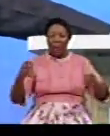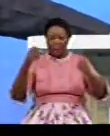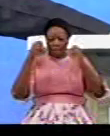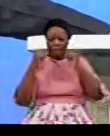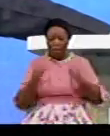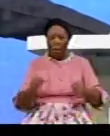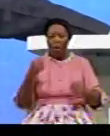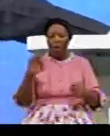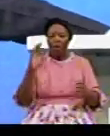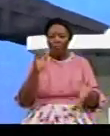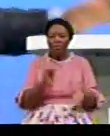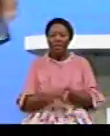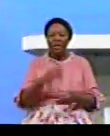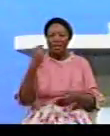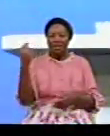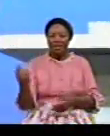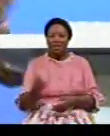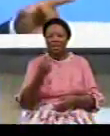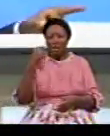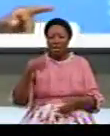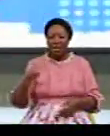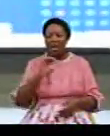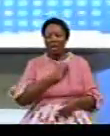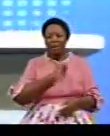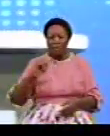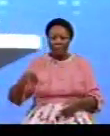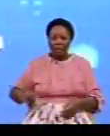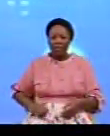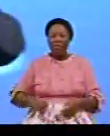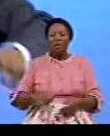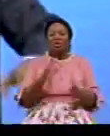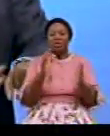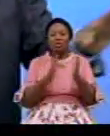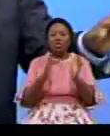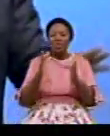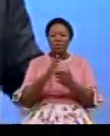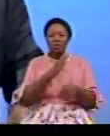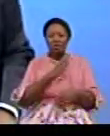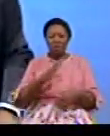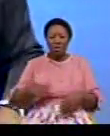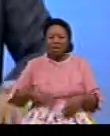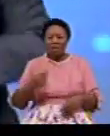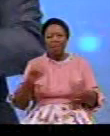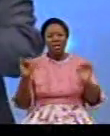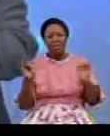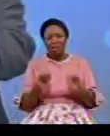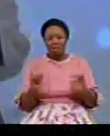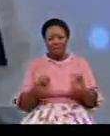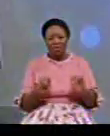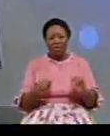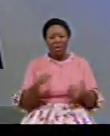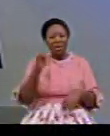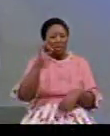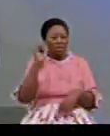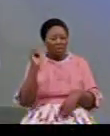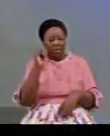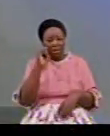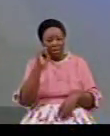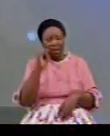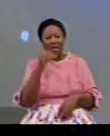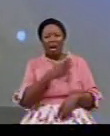the word, it bounces back. It doesn't penetrate. It says, break up